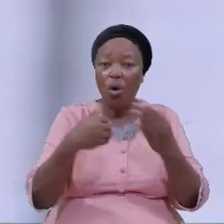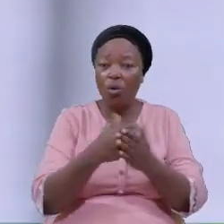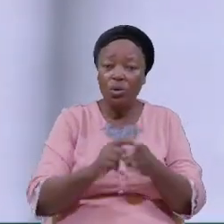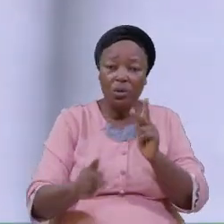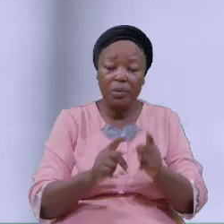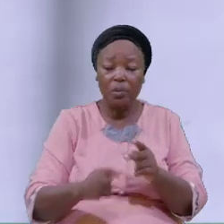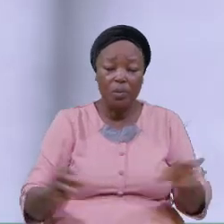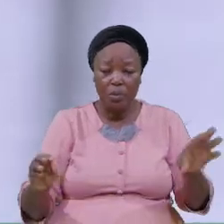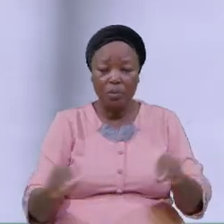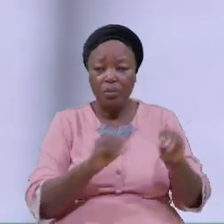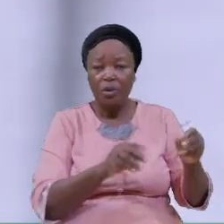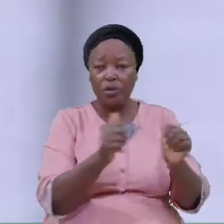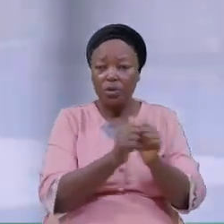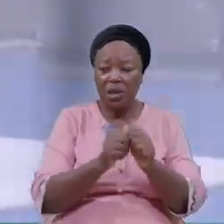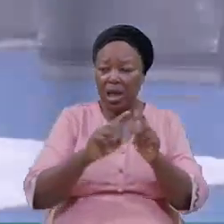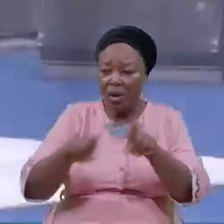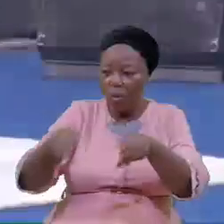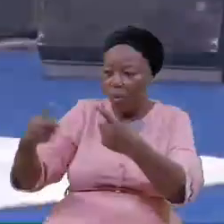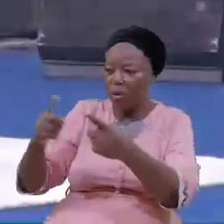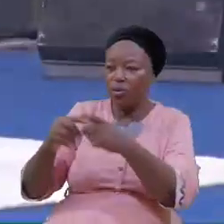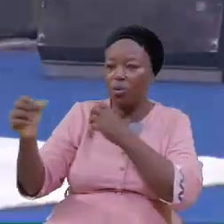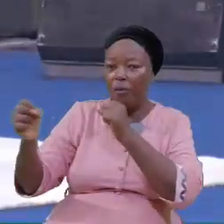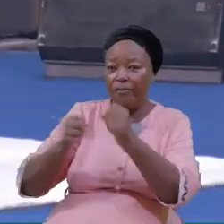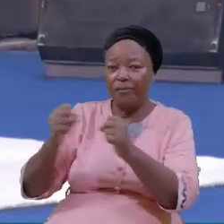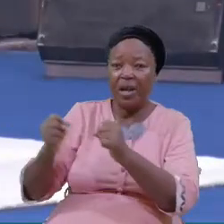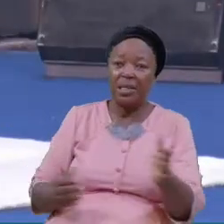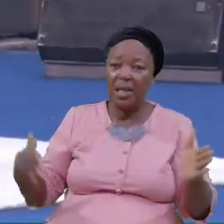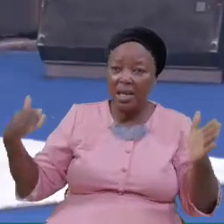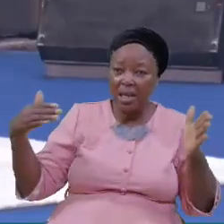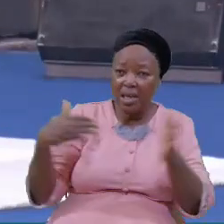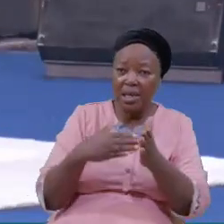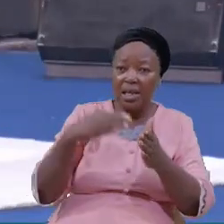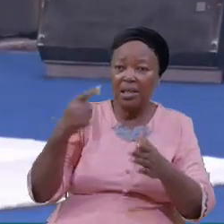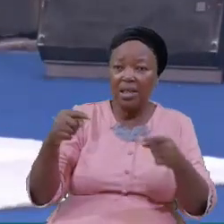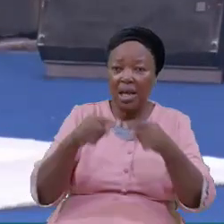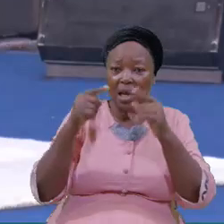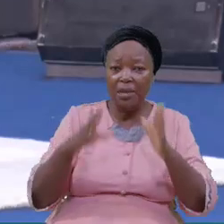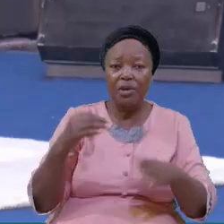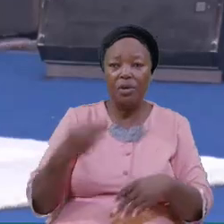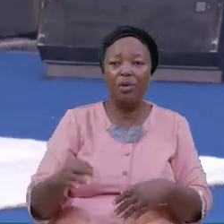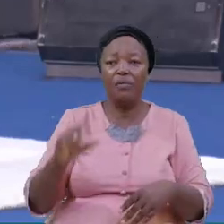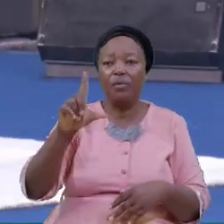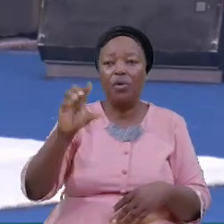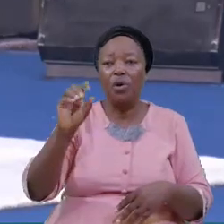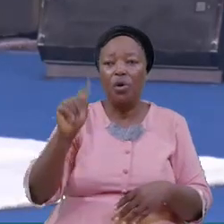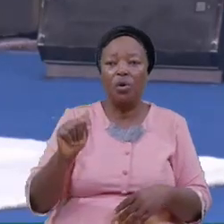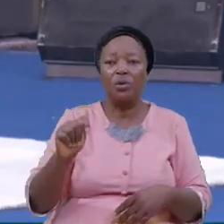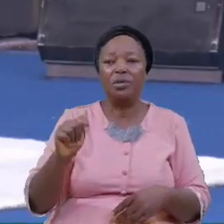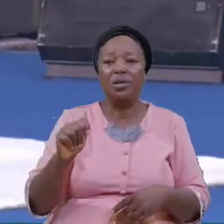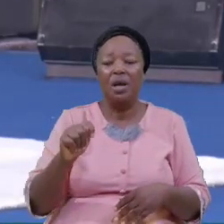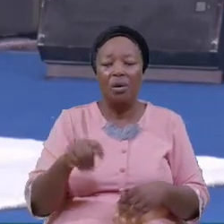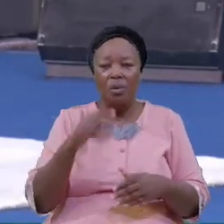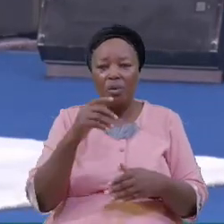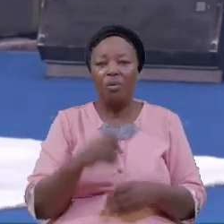and went to fight against the enemies of Lot. How about you?